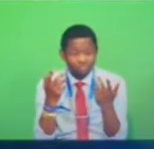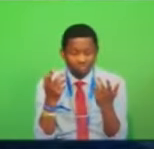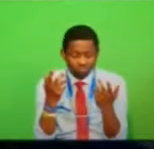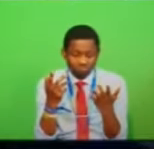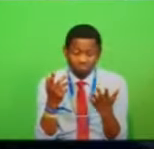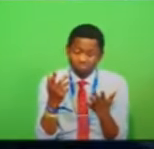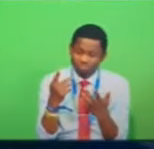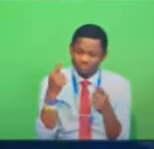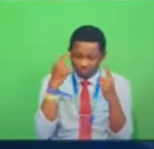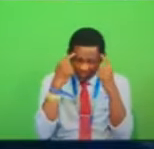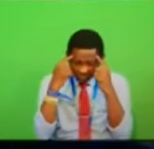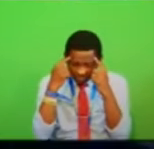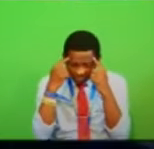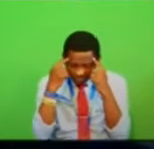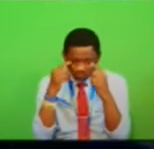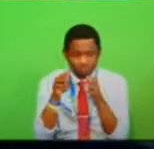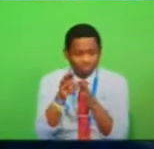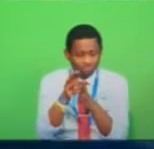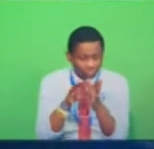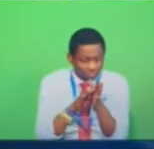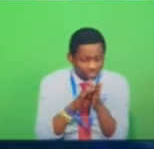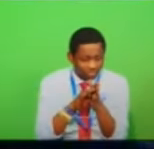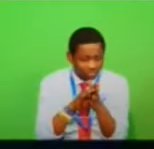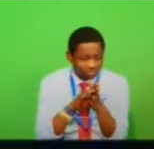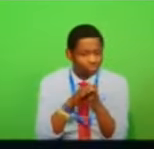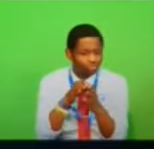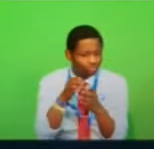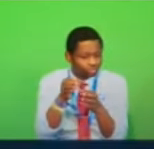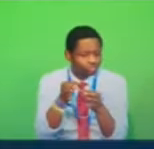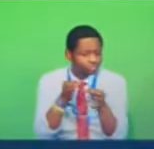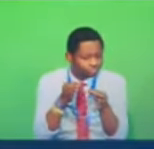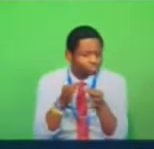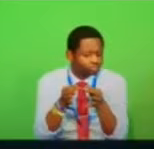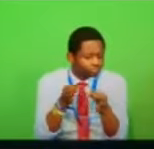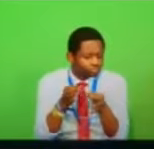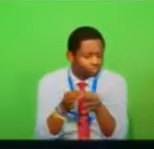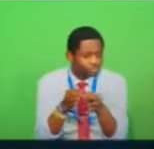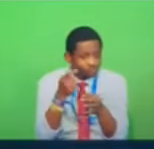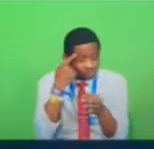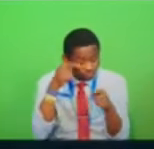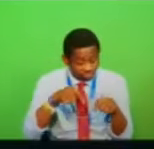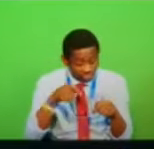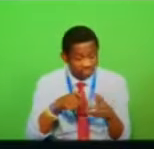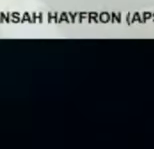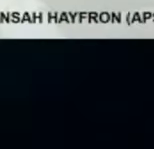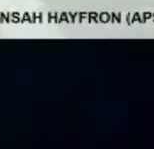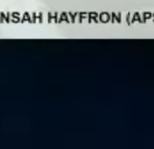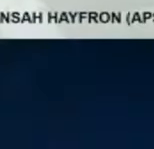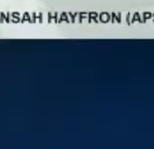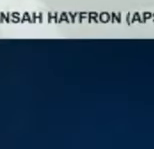Pentecostal Bible commentary for the third millennium, drawing from original languages